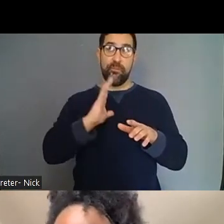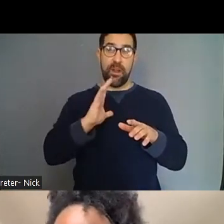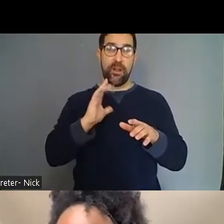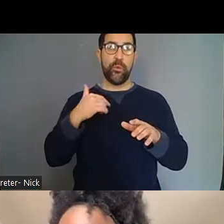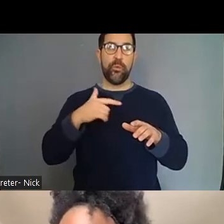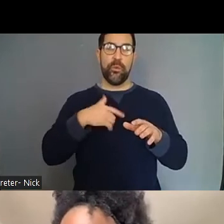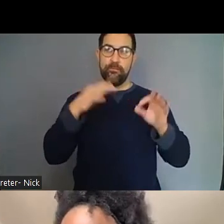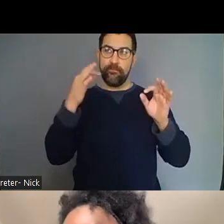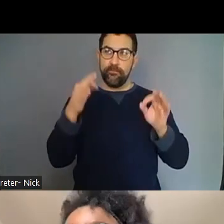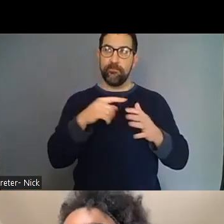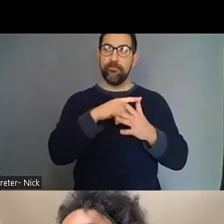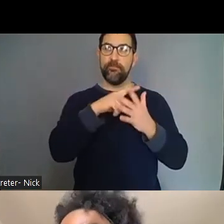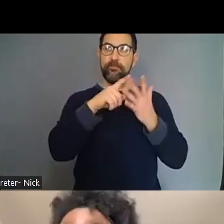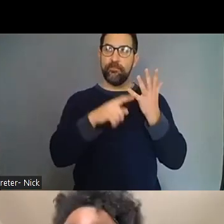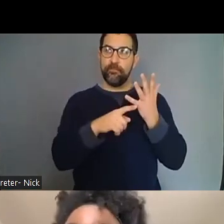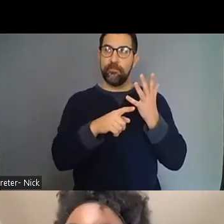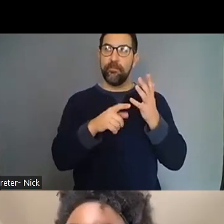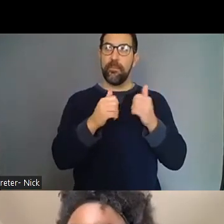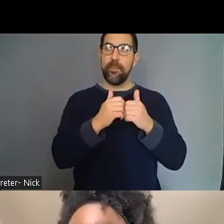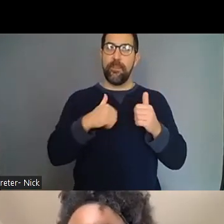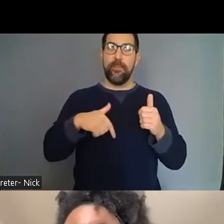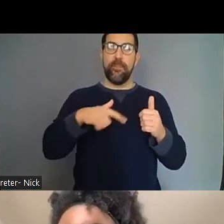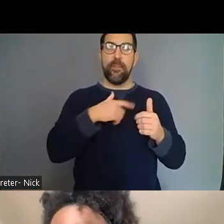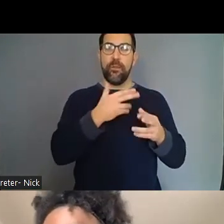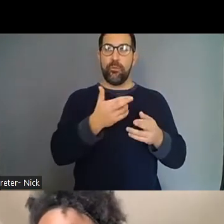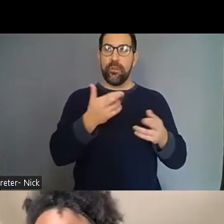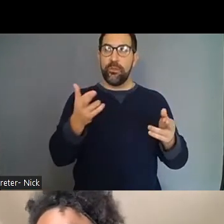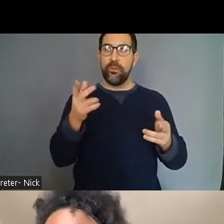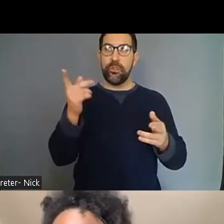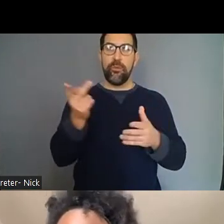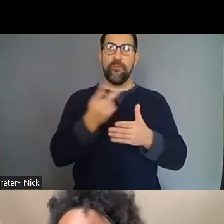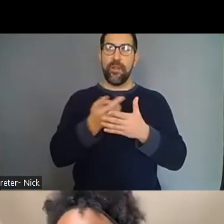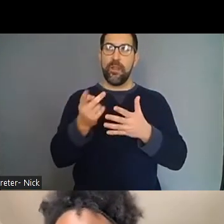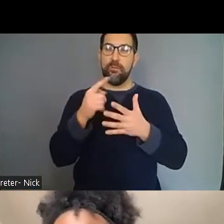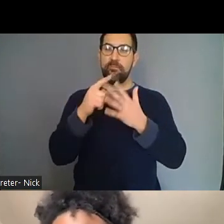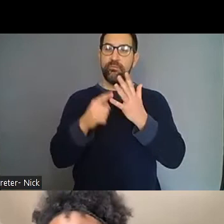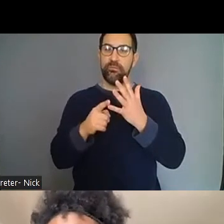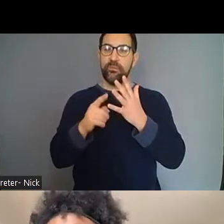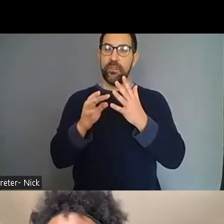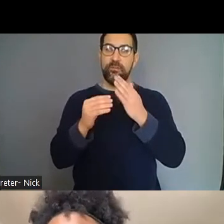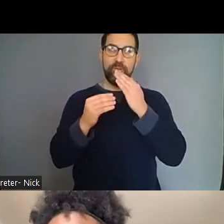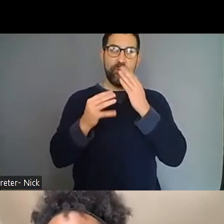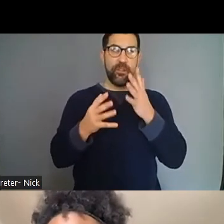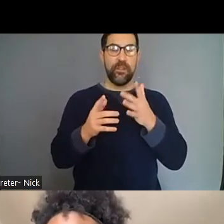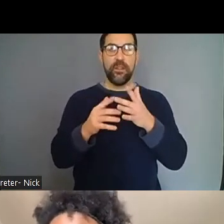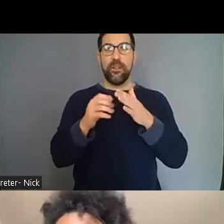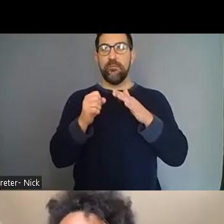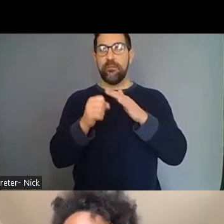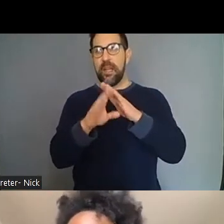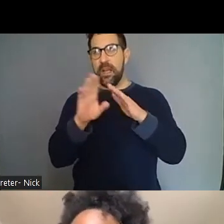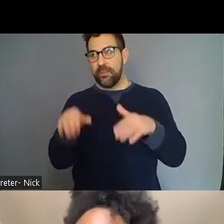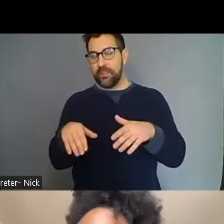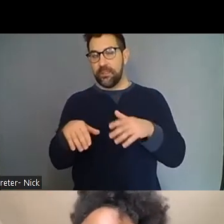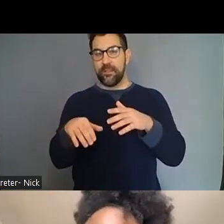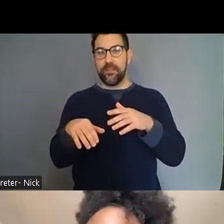terms, on our own hands, with our own resources, the things that you fail to do, whether that's feeding community, whether that's housing community, whether